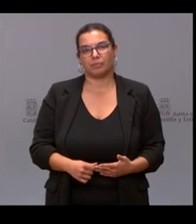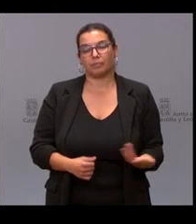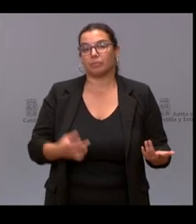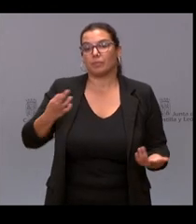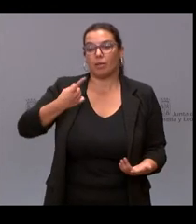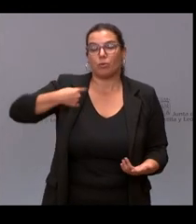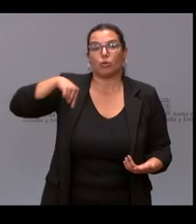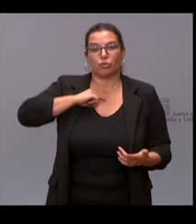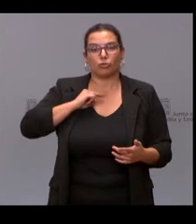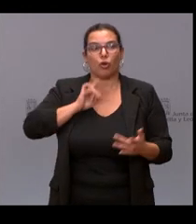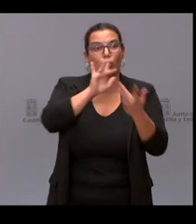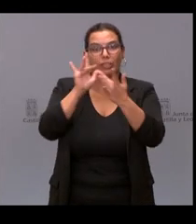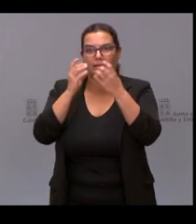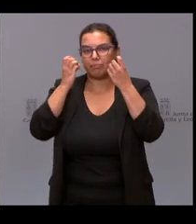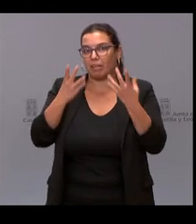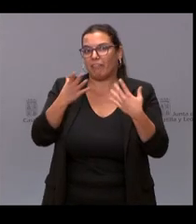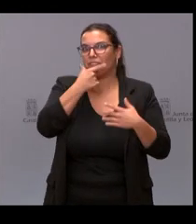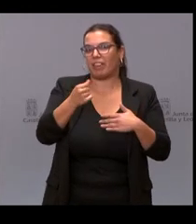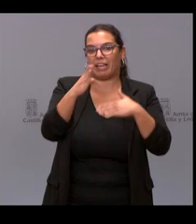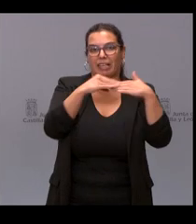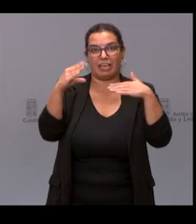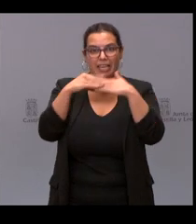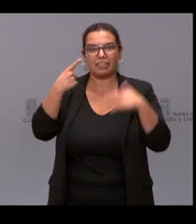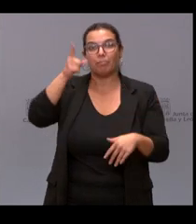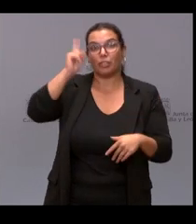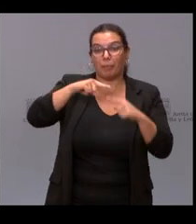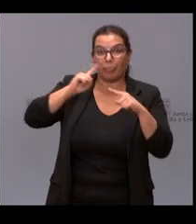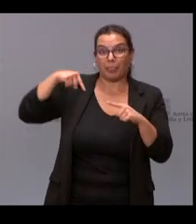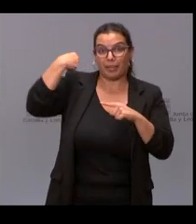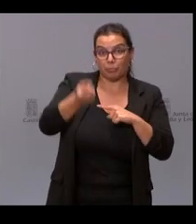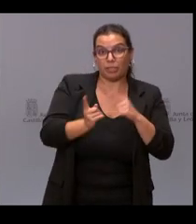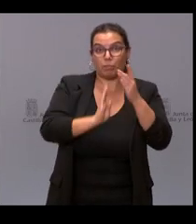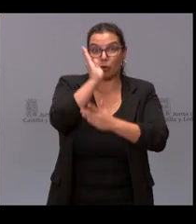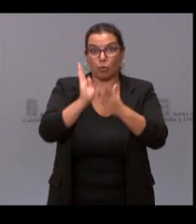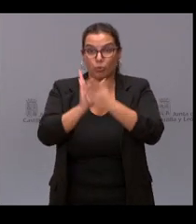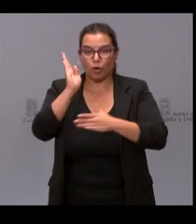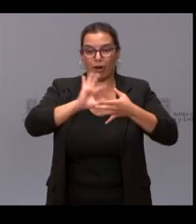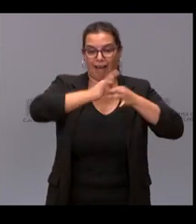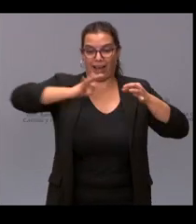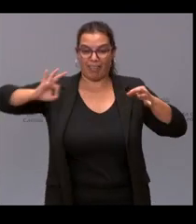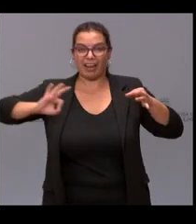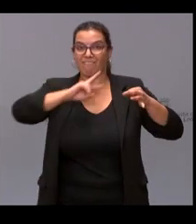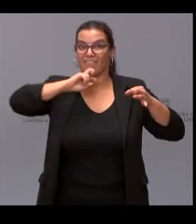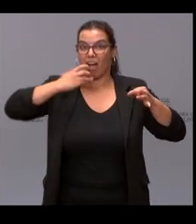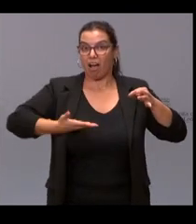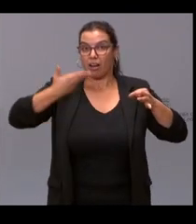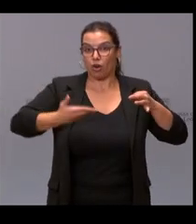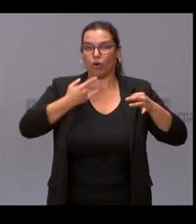tener buen acceso a los clientes, pero también en las fases ulteriores de producción, en la cadena de valor y de producción de las